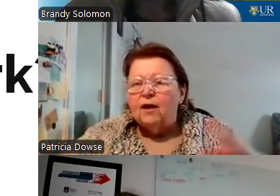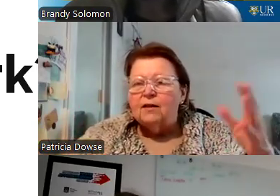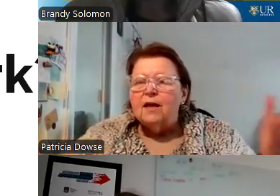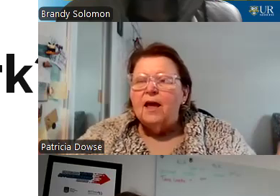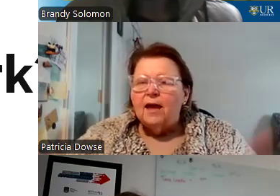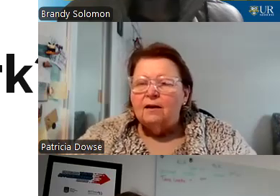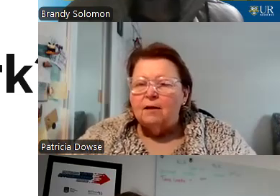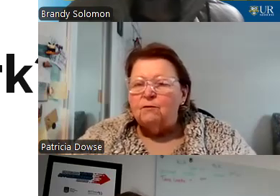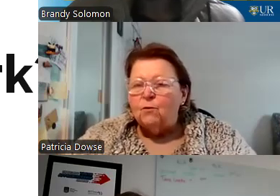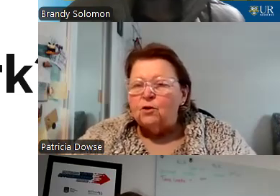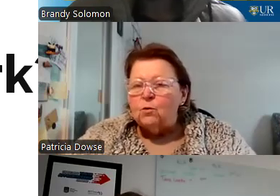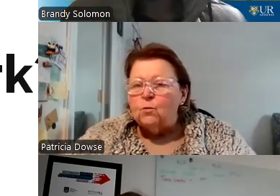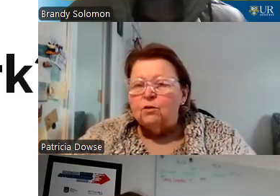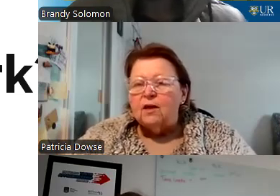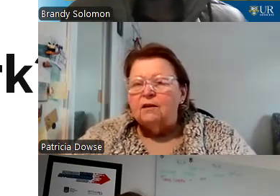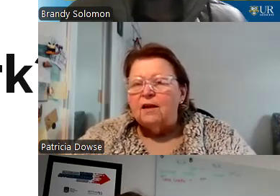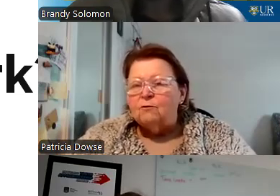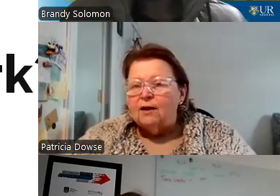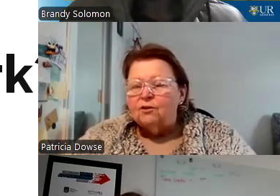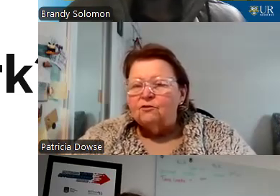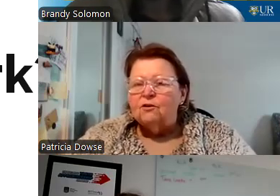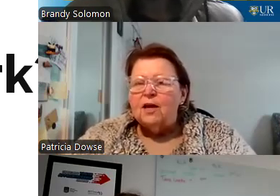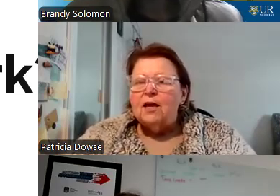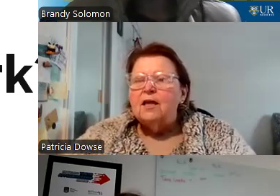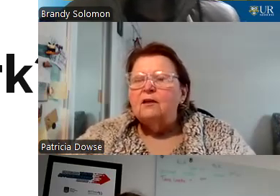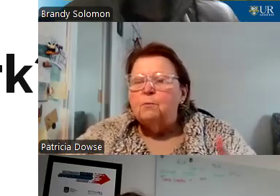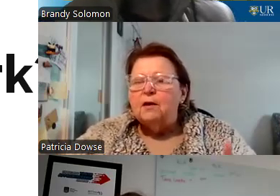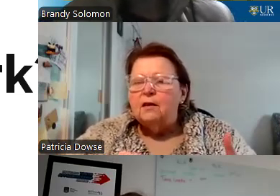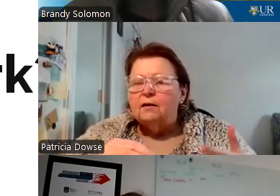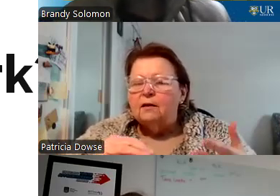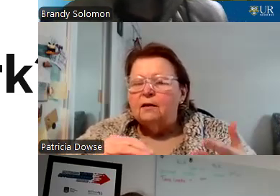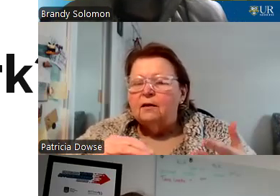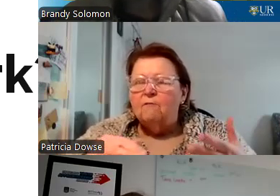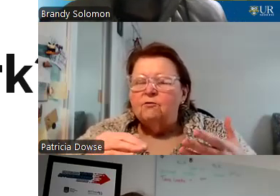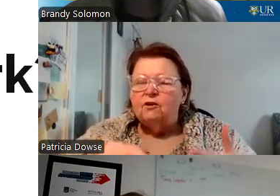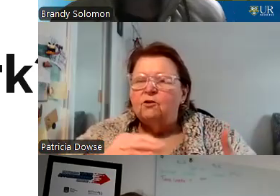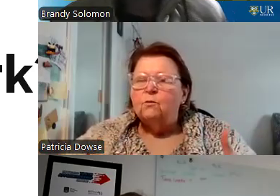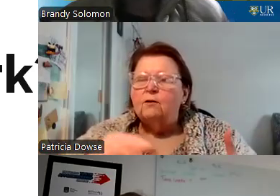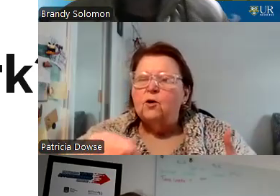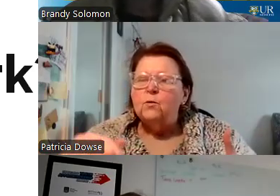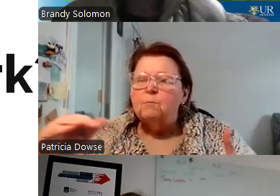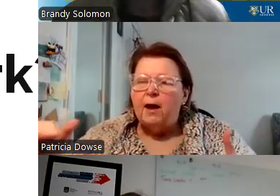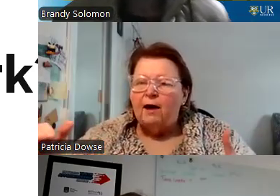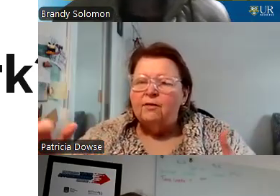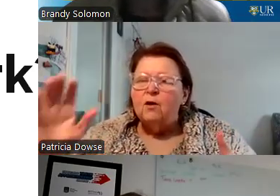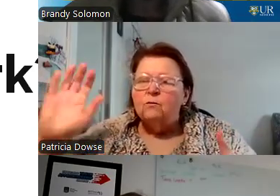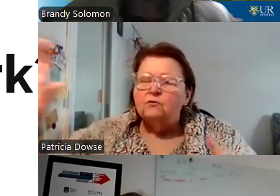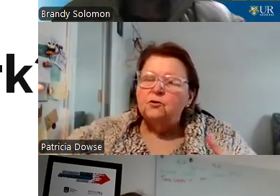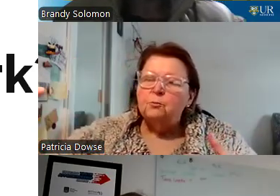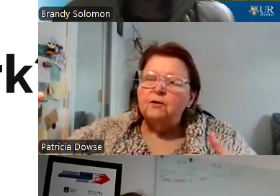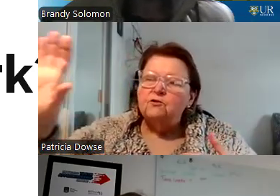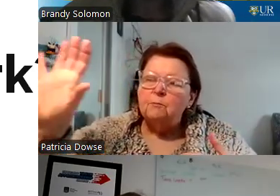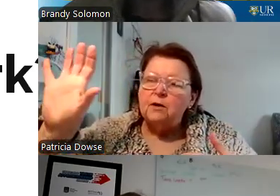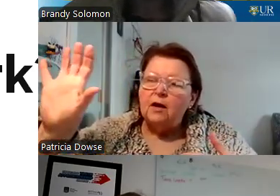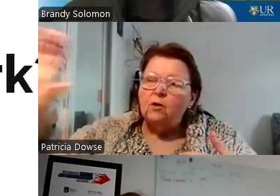Mohawk Valley and before you, Ruth, in Rochester, it has been a conversation around career path.